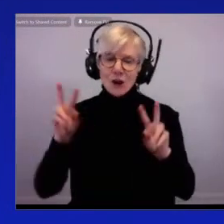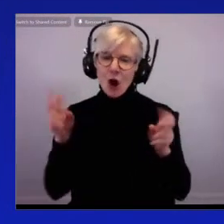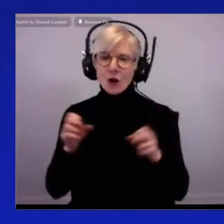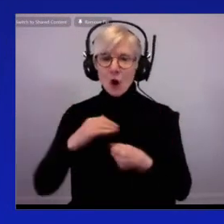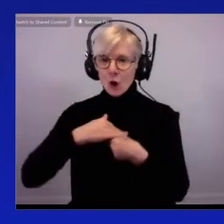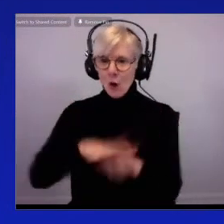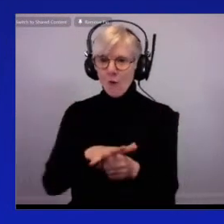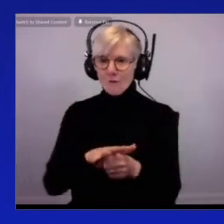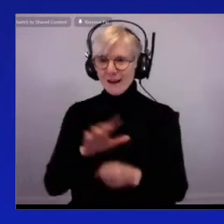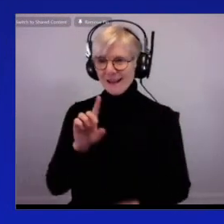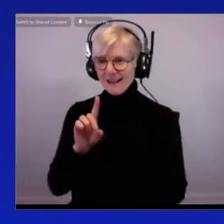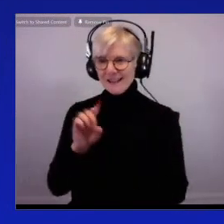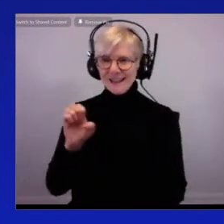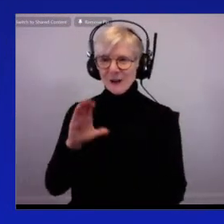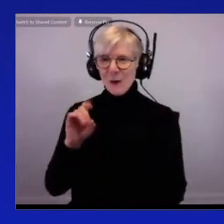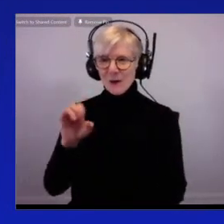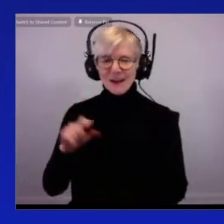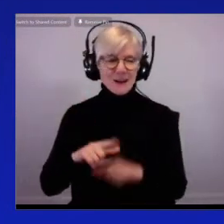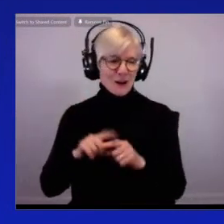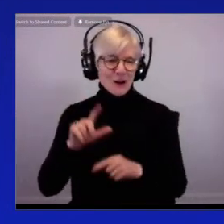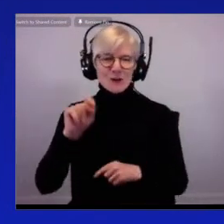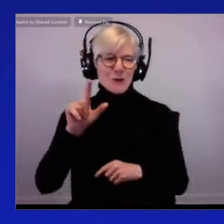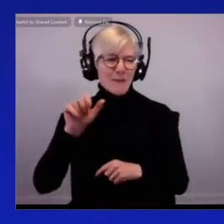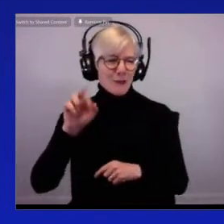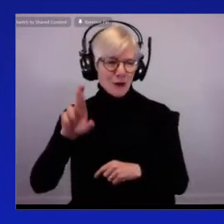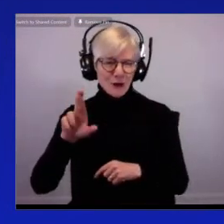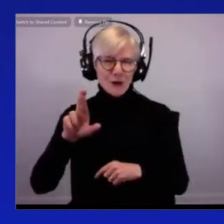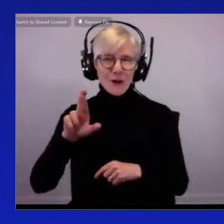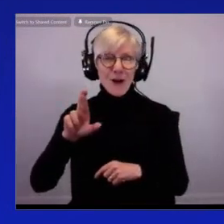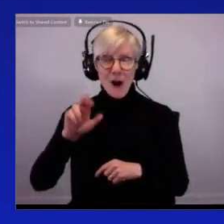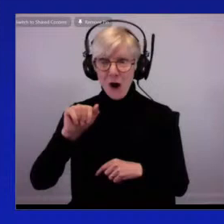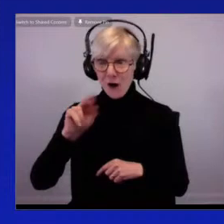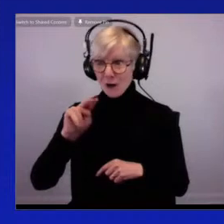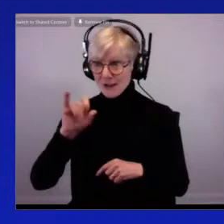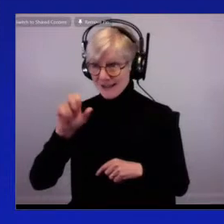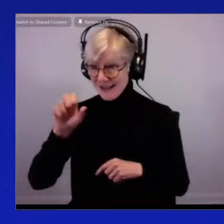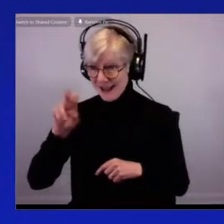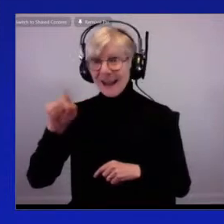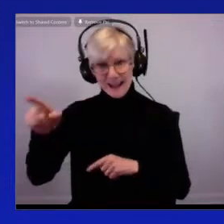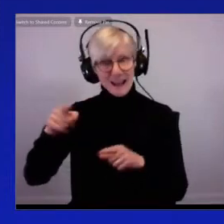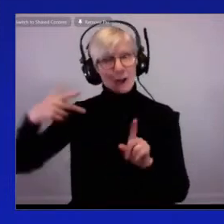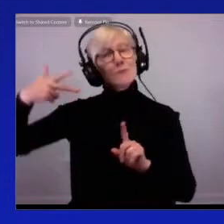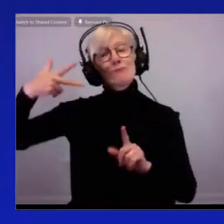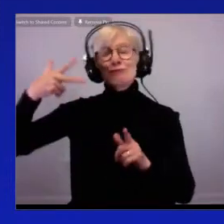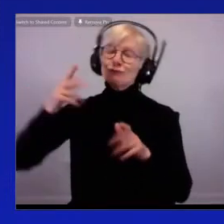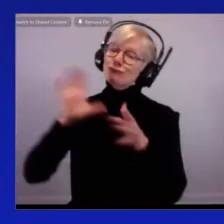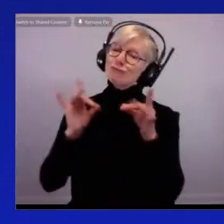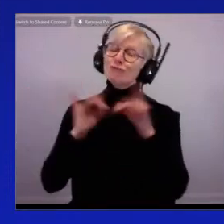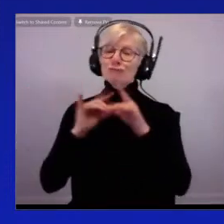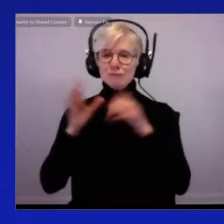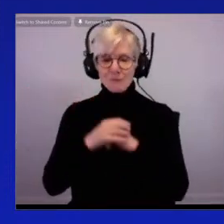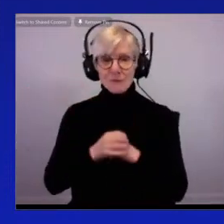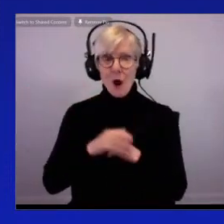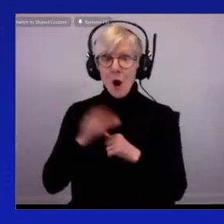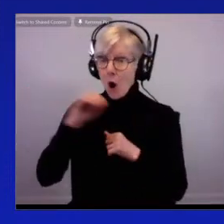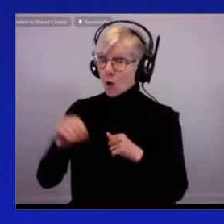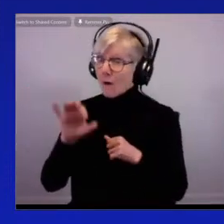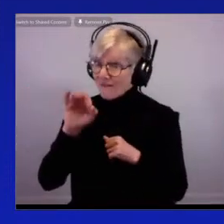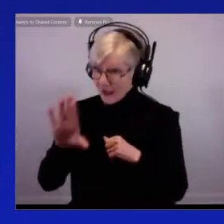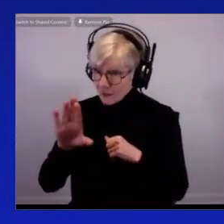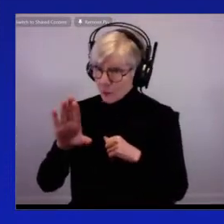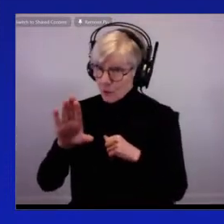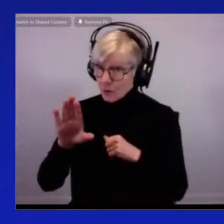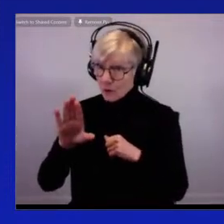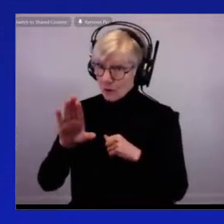It's featuring Dr. Trevor Arneson, one of our Associate Medical Officers of Health. And our Parenting in Ottawa Facebook page also has